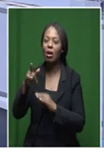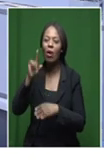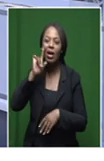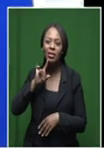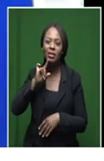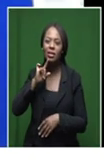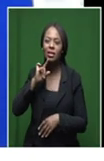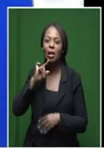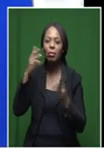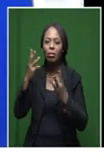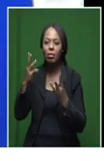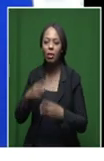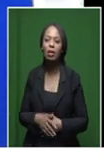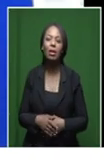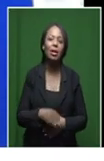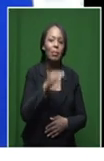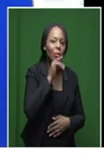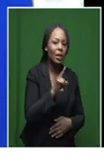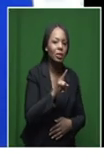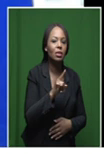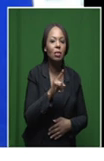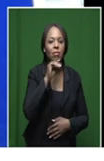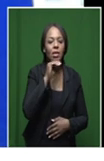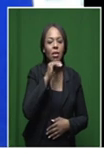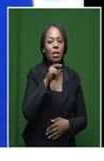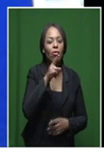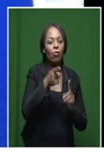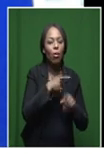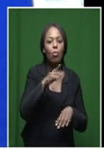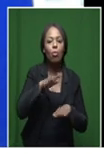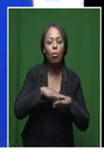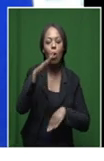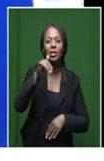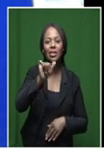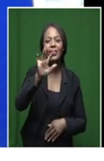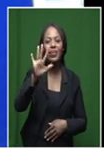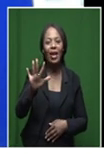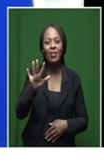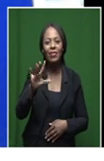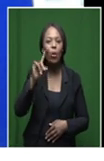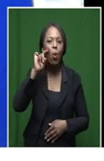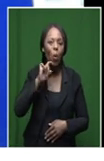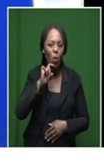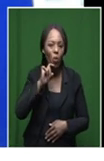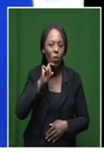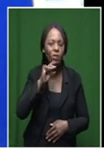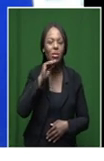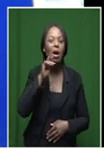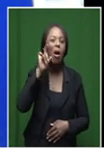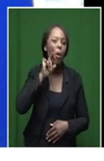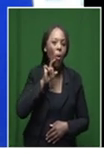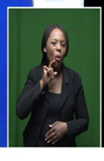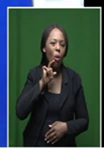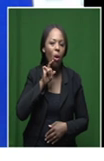that in years you're getting on. So it's more than 65 years or older than 65. Mm-hmm. But it also means that your